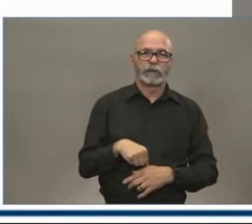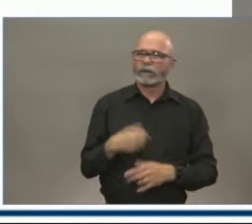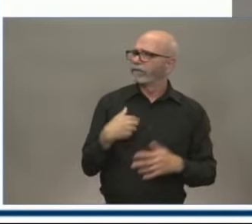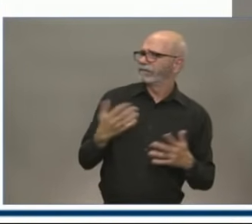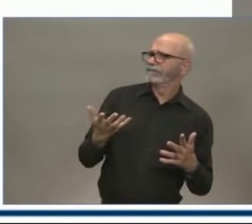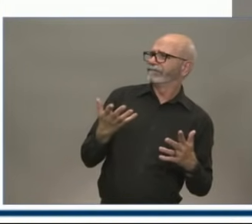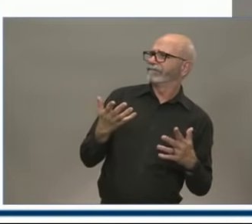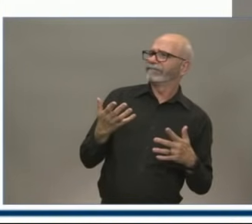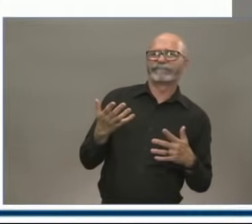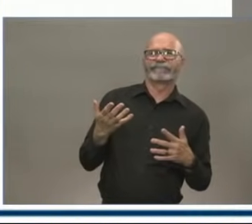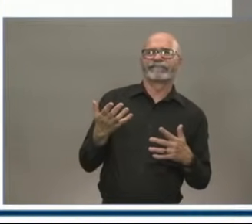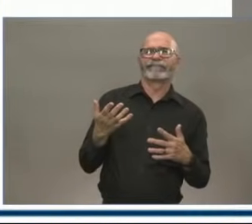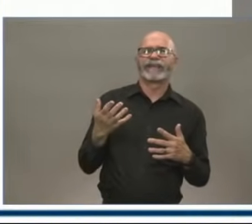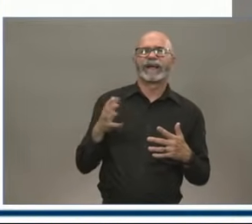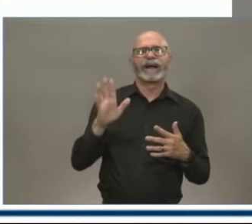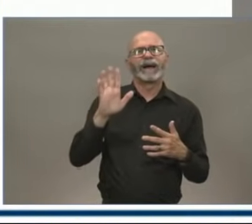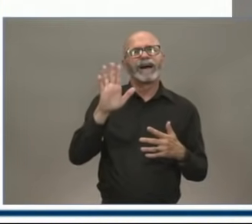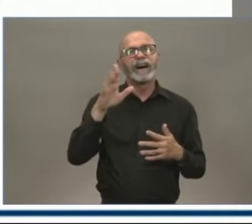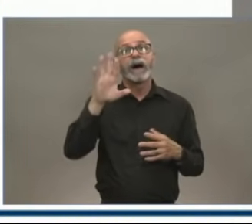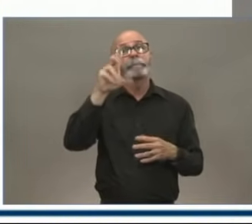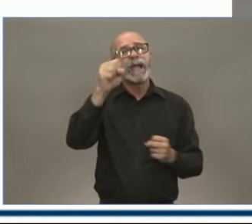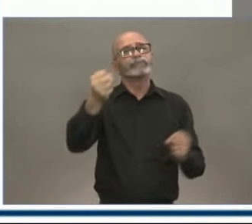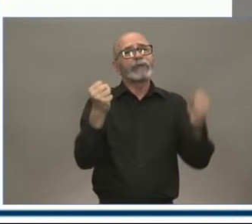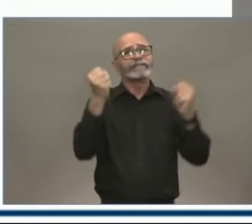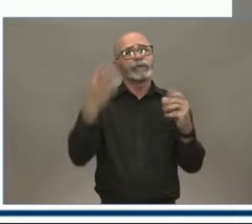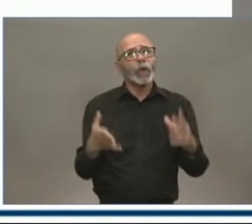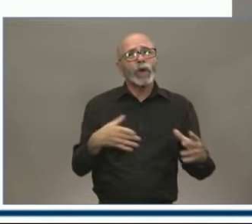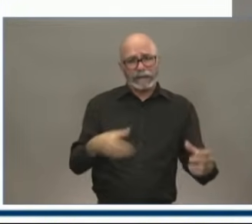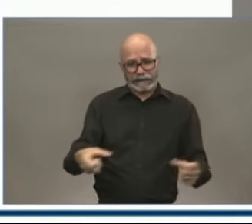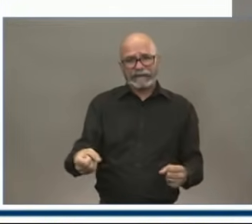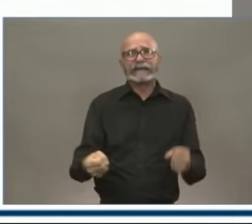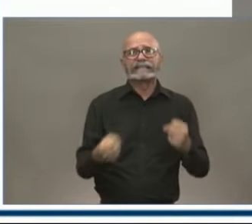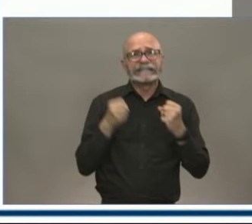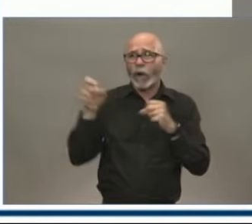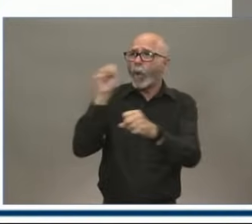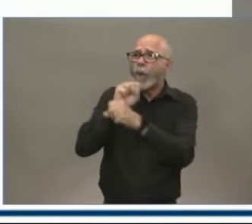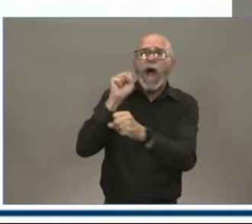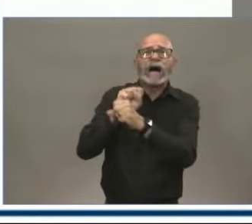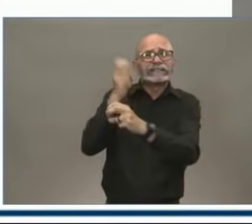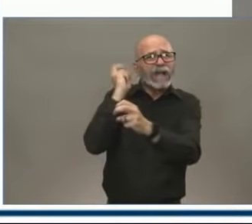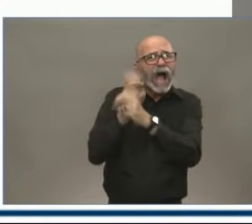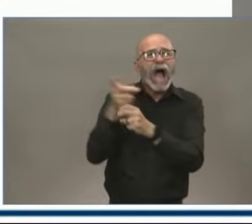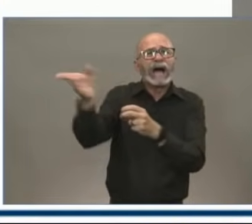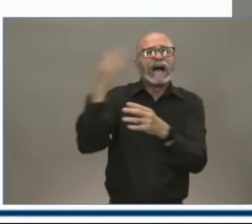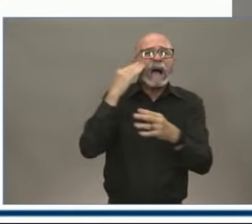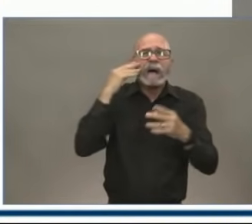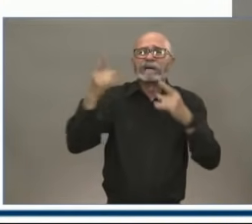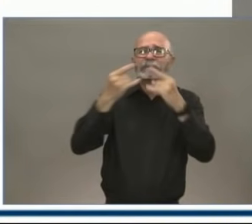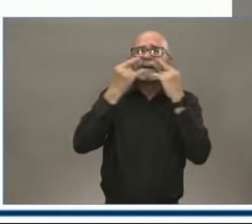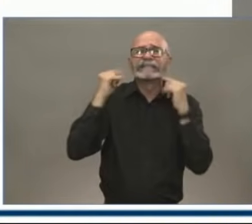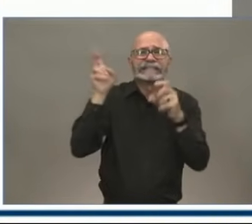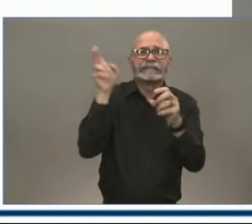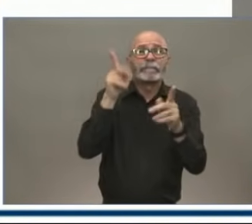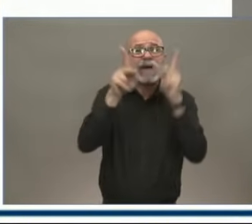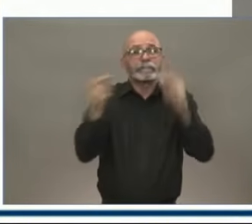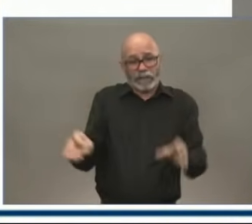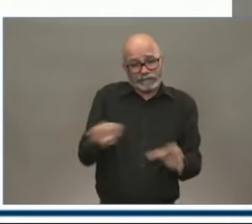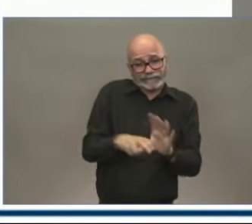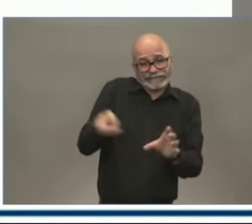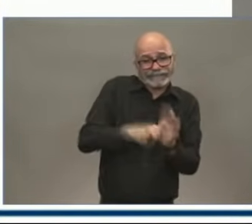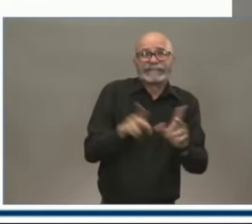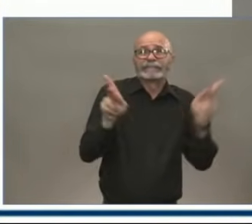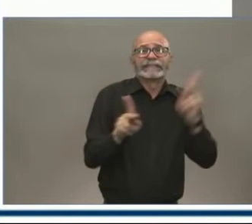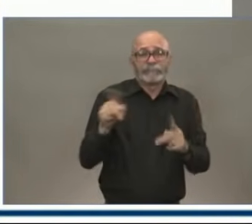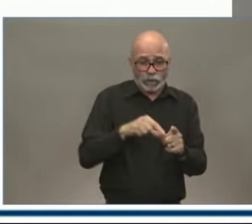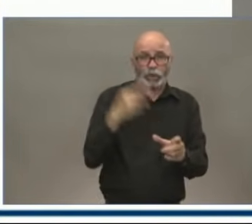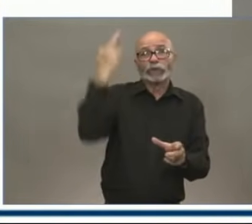We need to remember that bus drivers are essential workers, and for some, taking a bus is essential. We need bus drivers to come to work